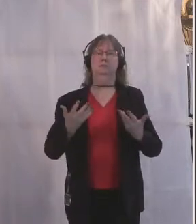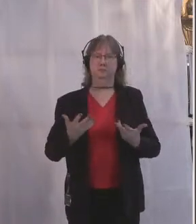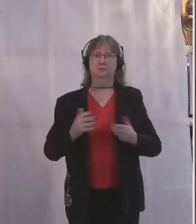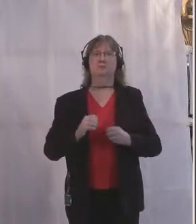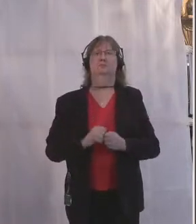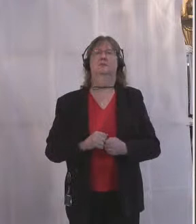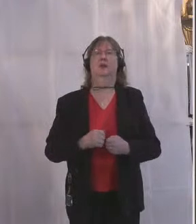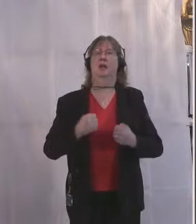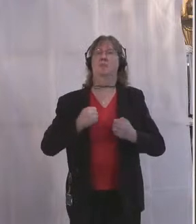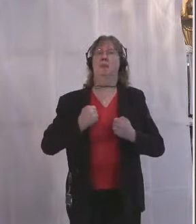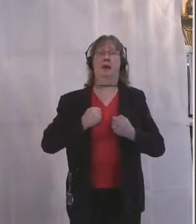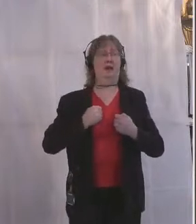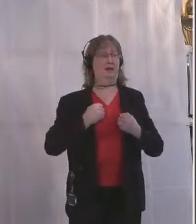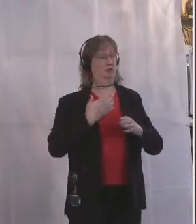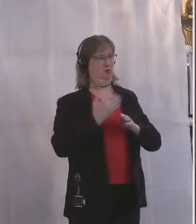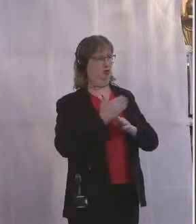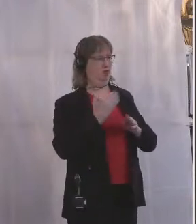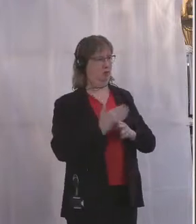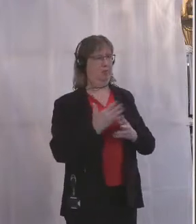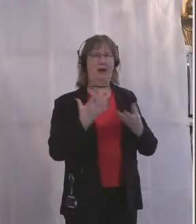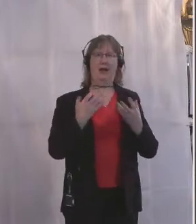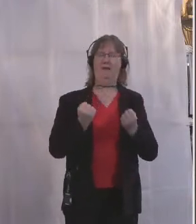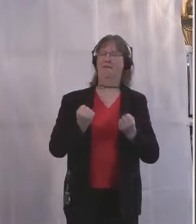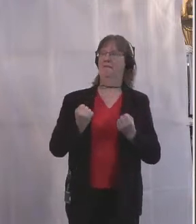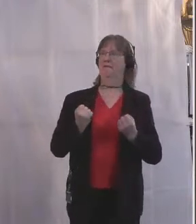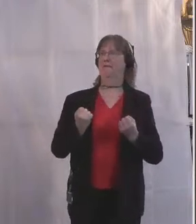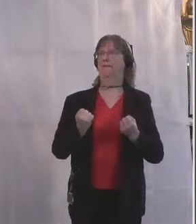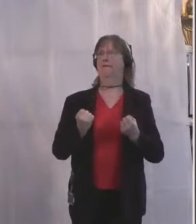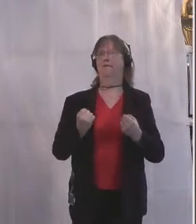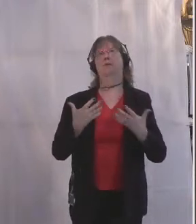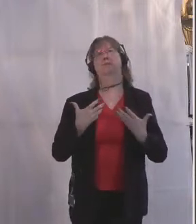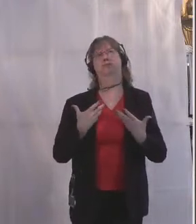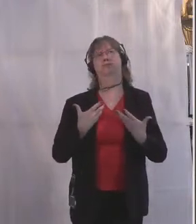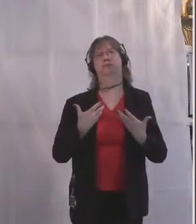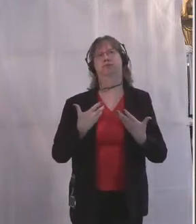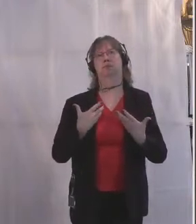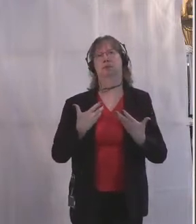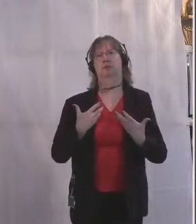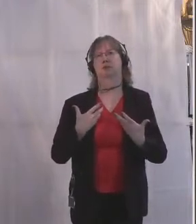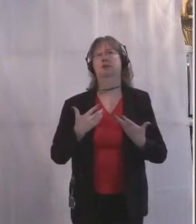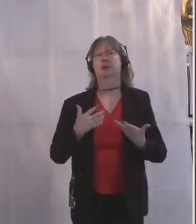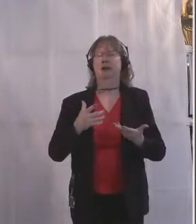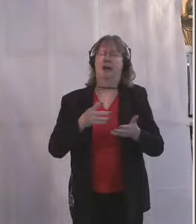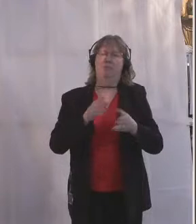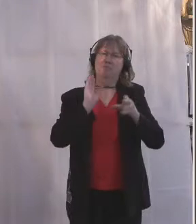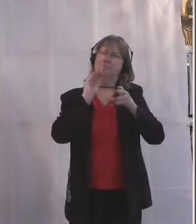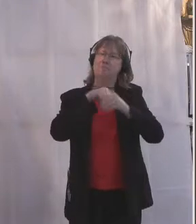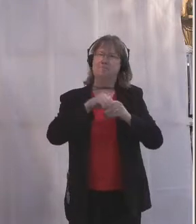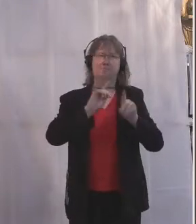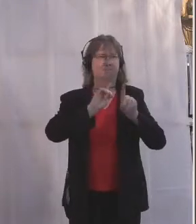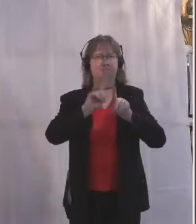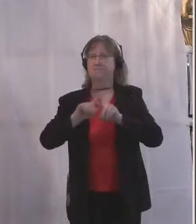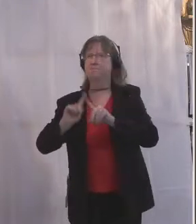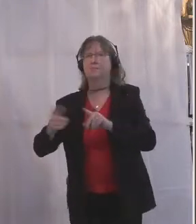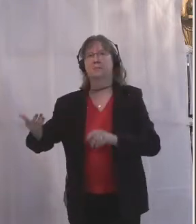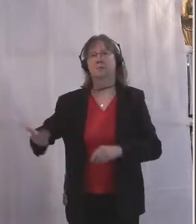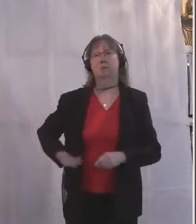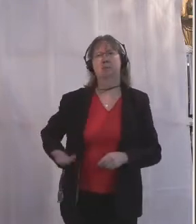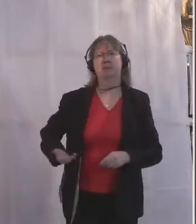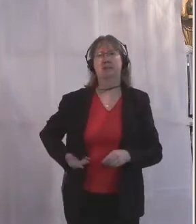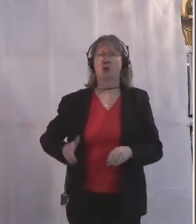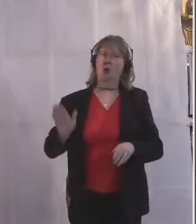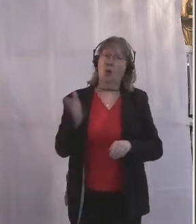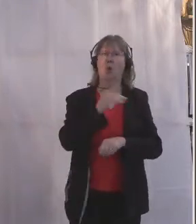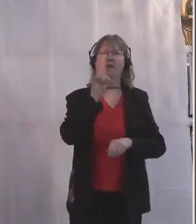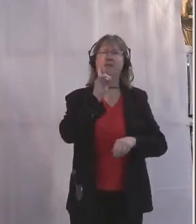other bits of my world, have the great pleasure of investing and non-execing for a number of businesses, all